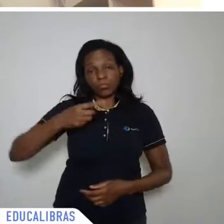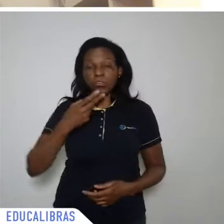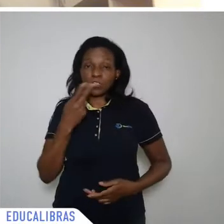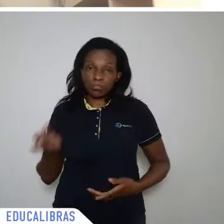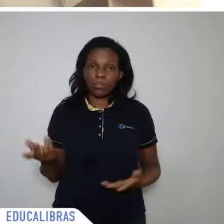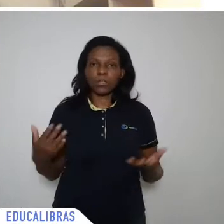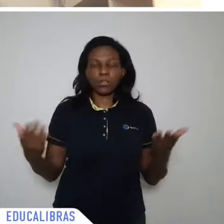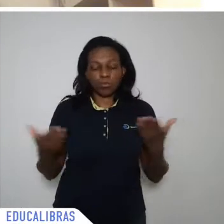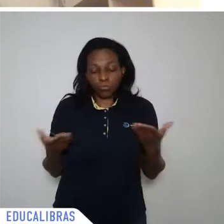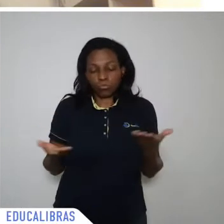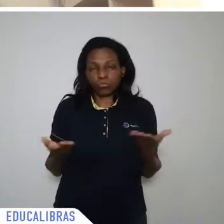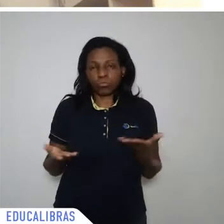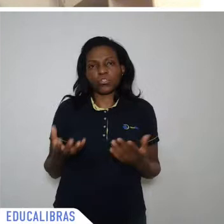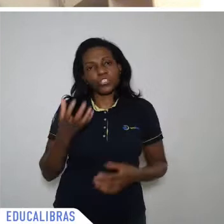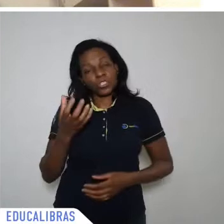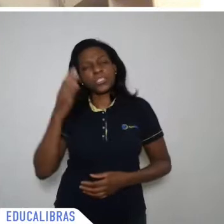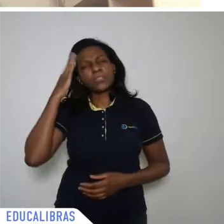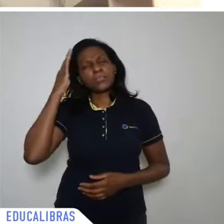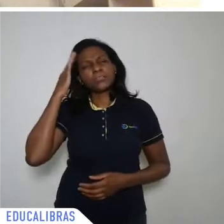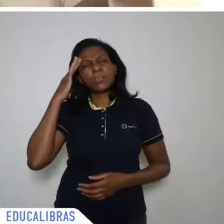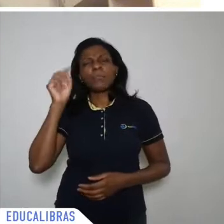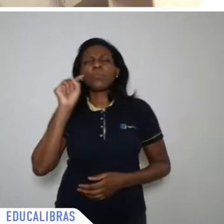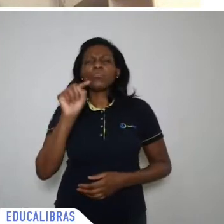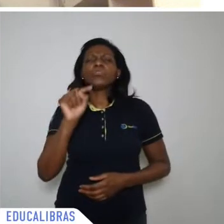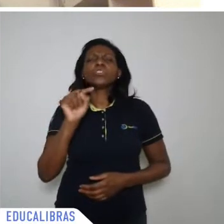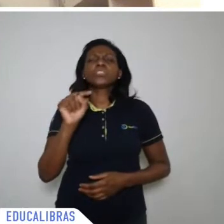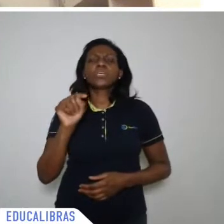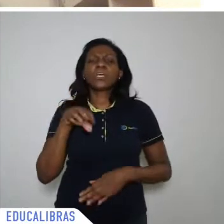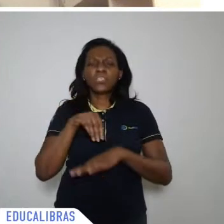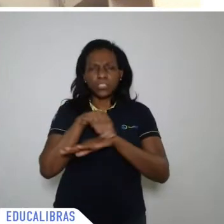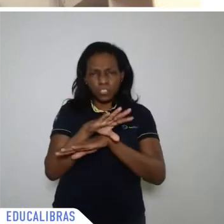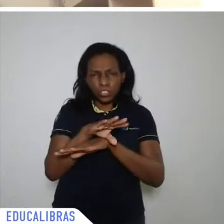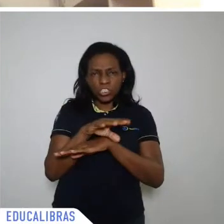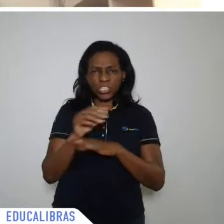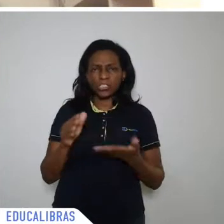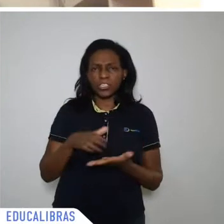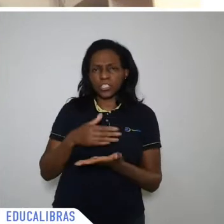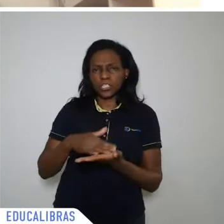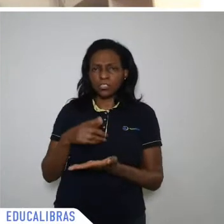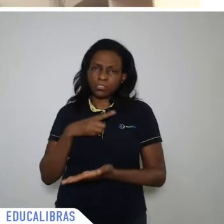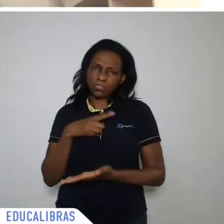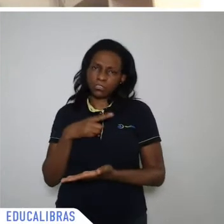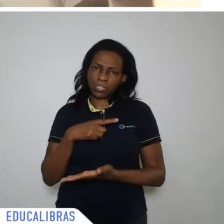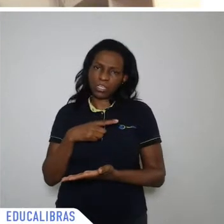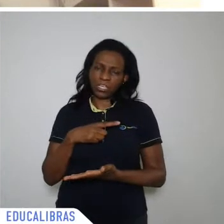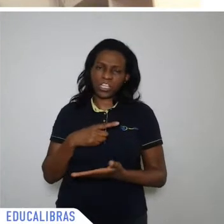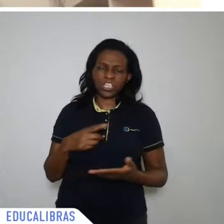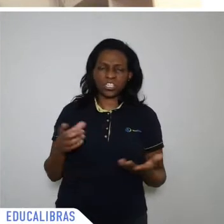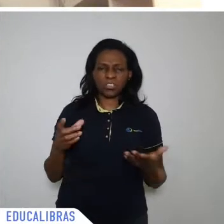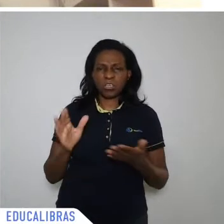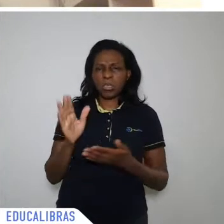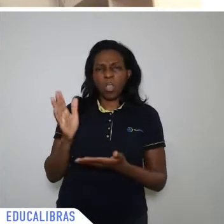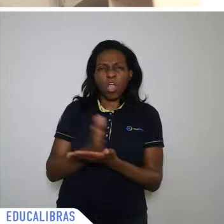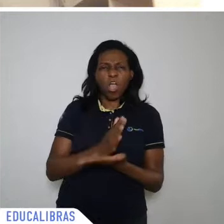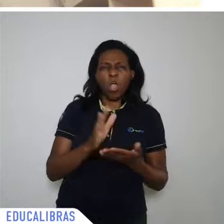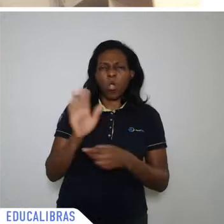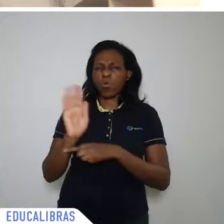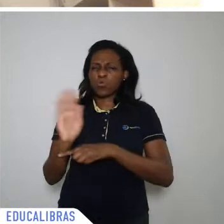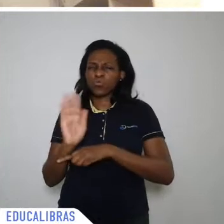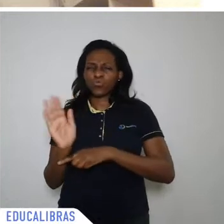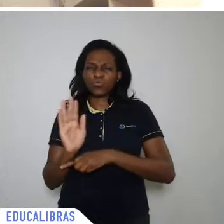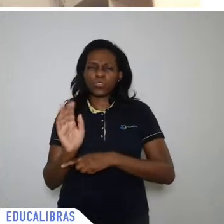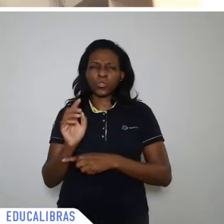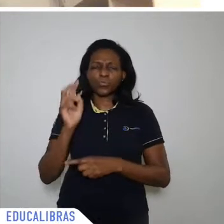deep into all the questions we've approached. We would like to know whether you have a tip on any book